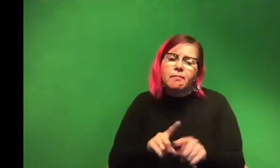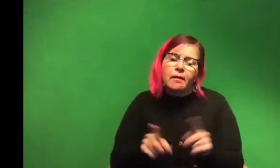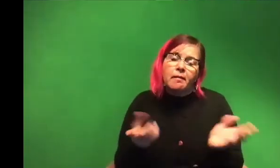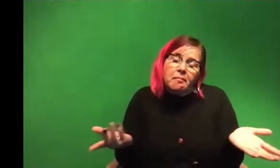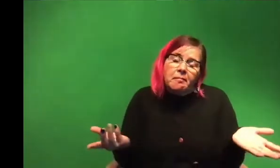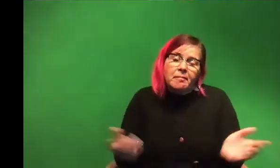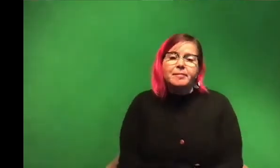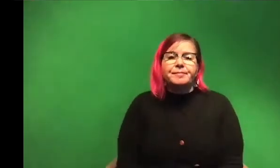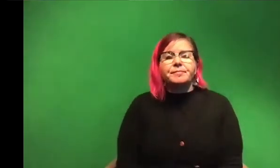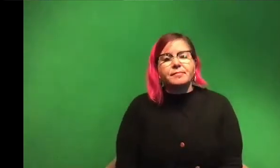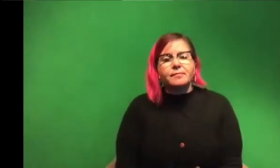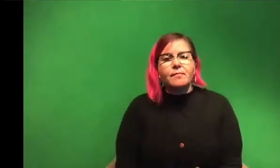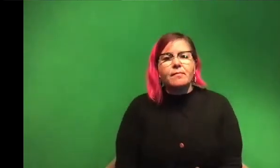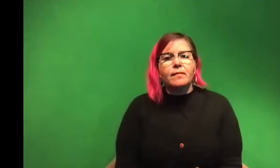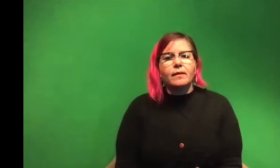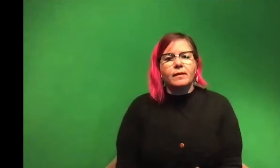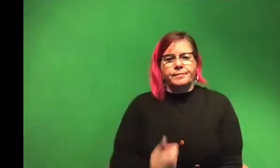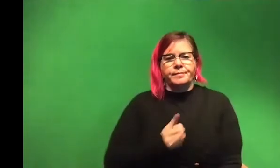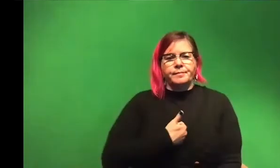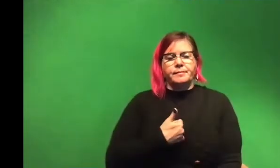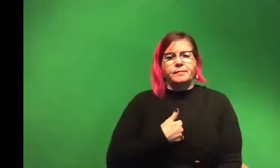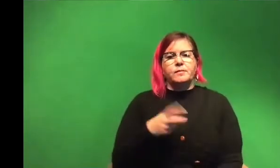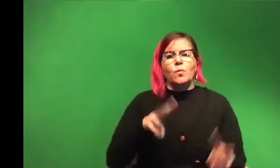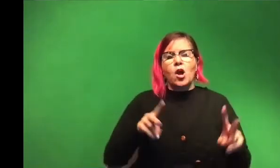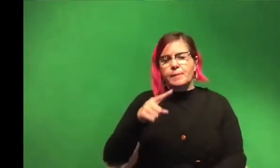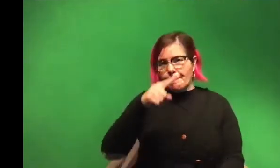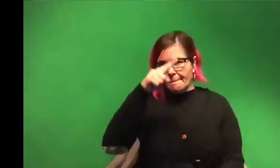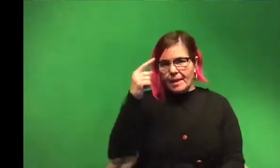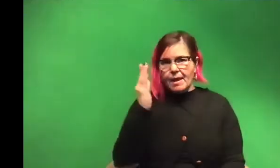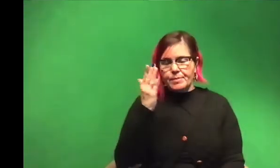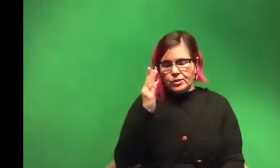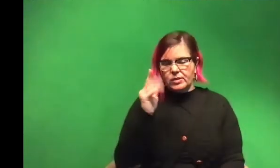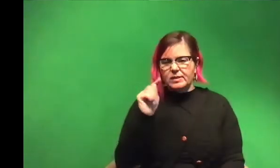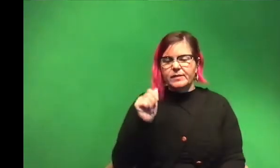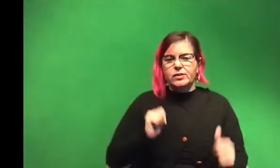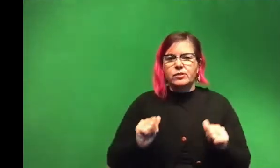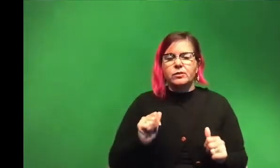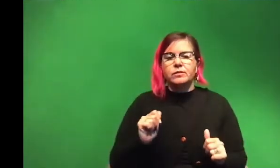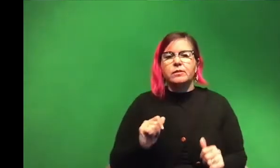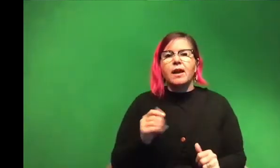Very cool. So I watched Black Mirror a couple years ago, and there were little like